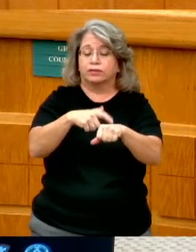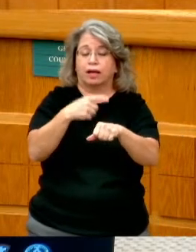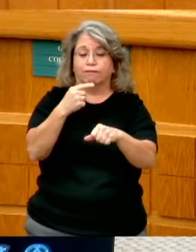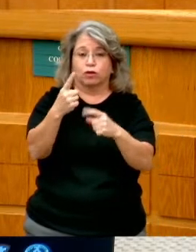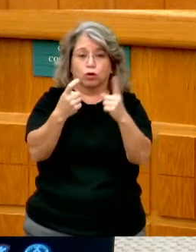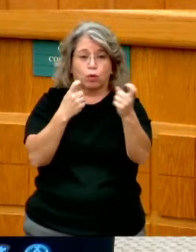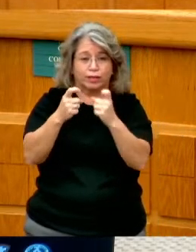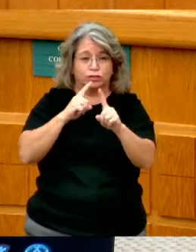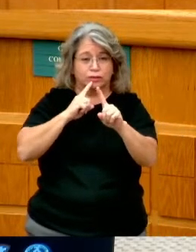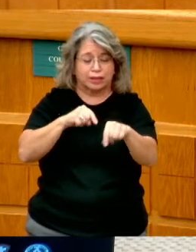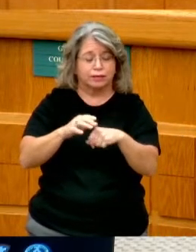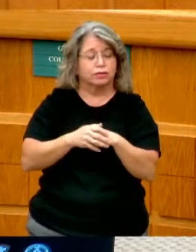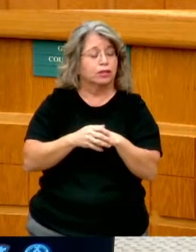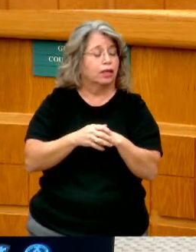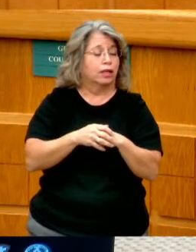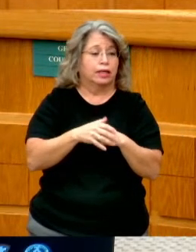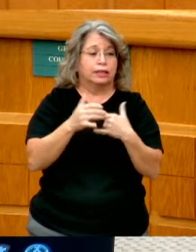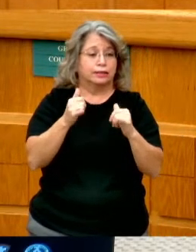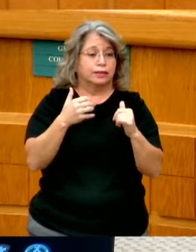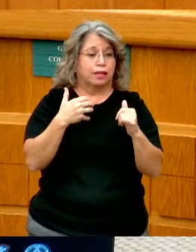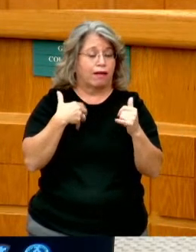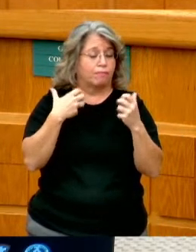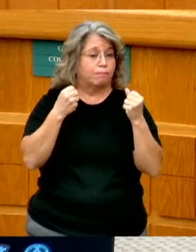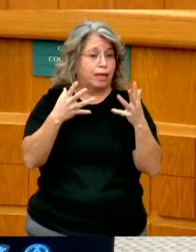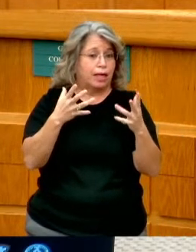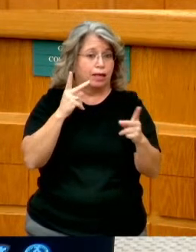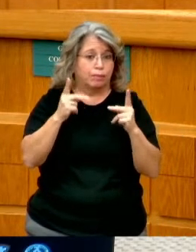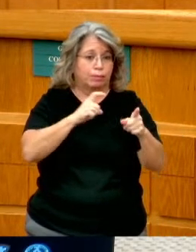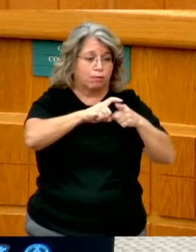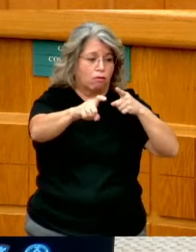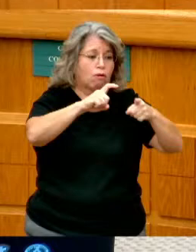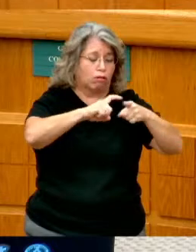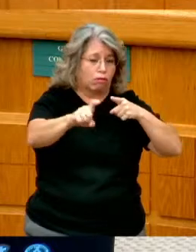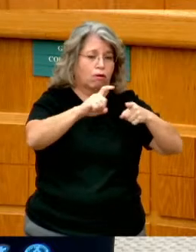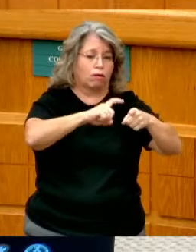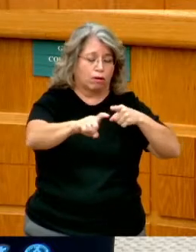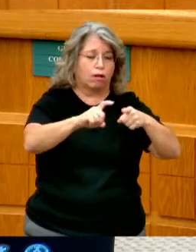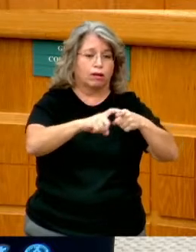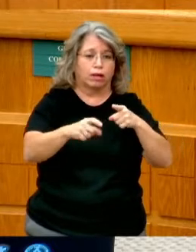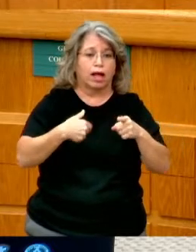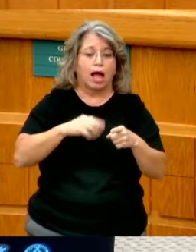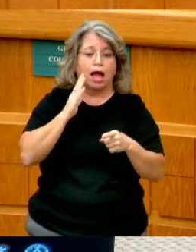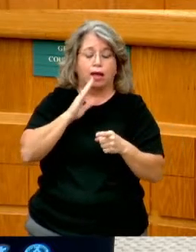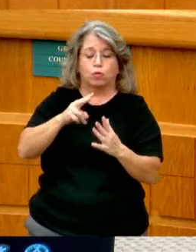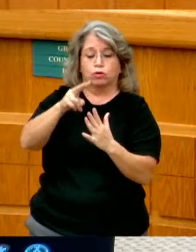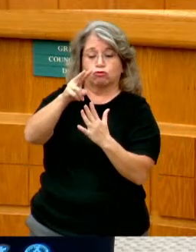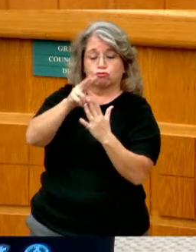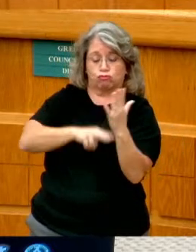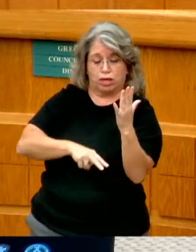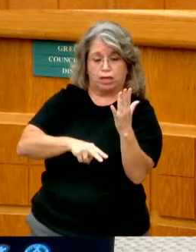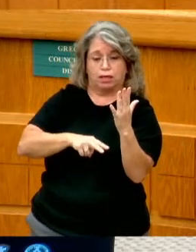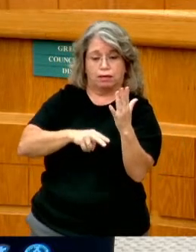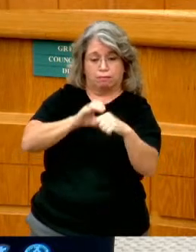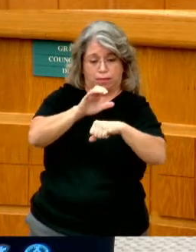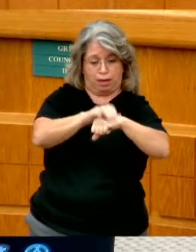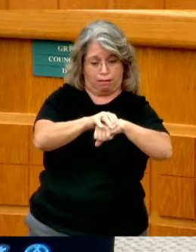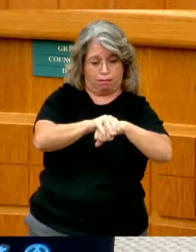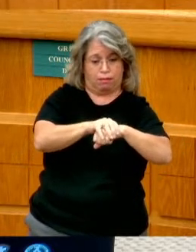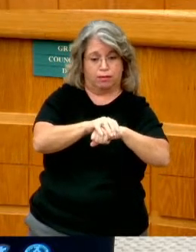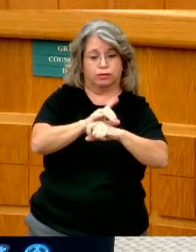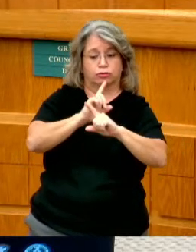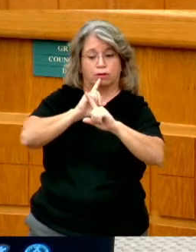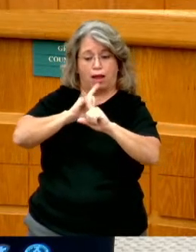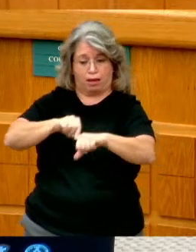banks are ringing still off the wall with a lot of questions. So I'll read it in English and give you the answer, and then Gabby will translate